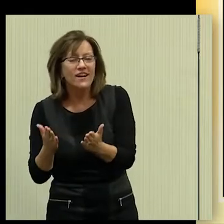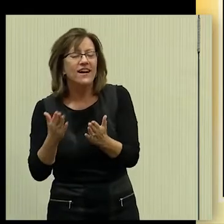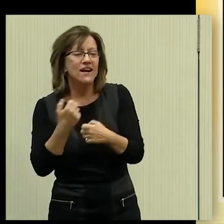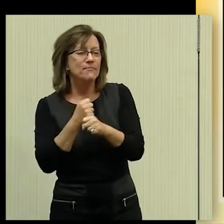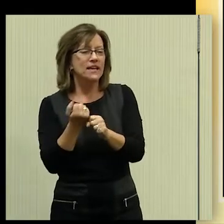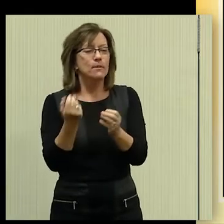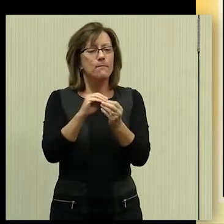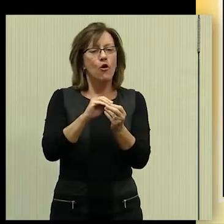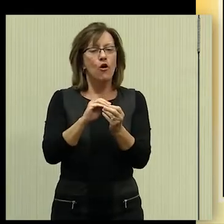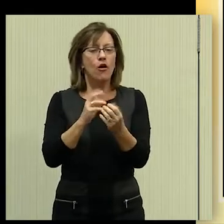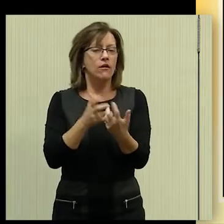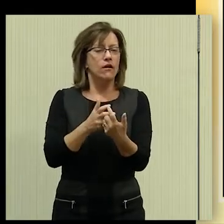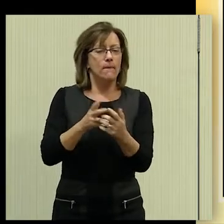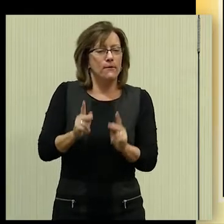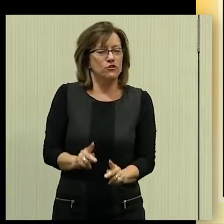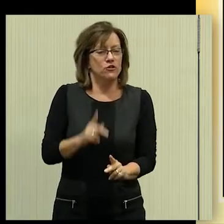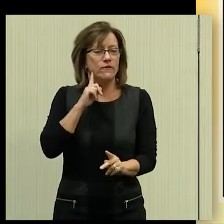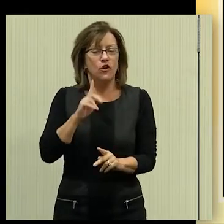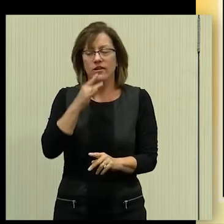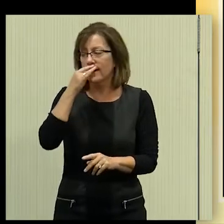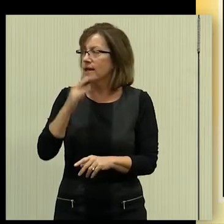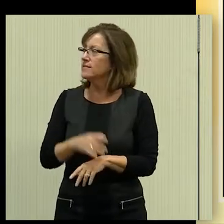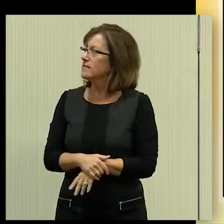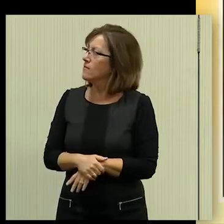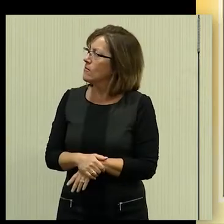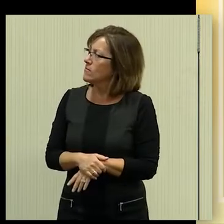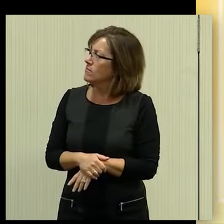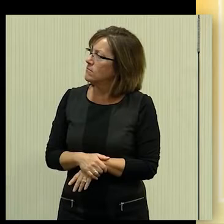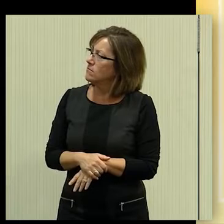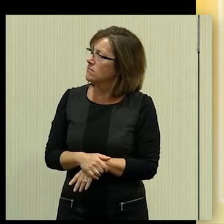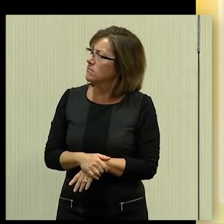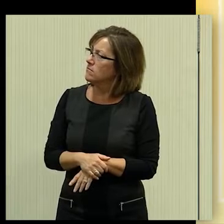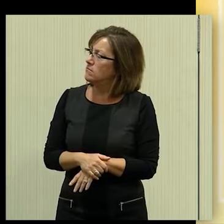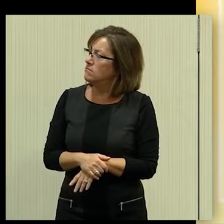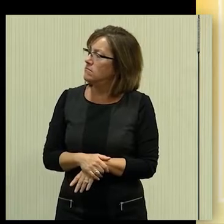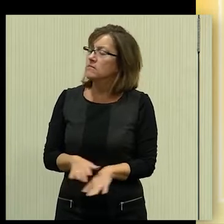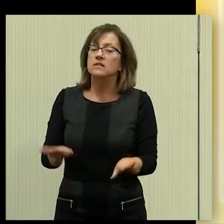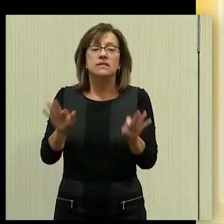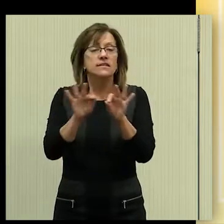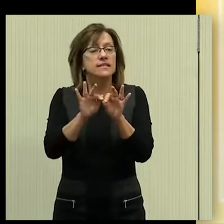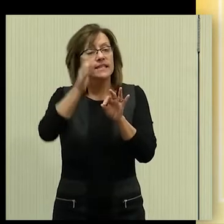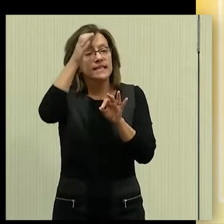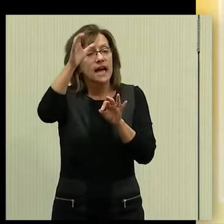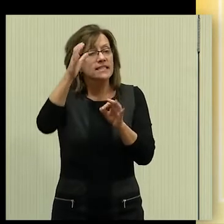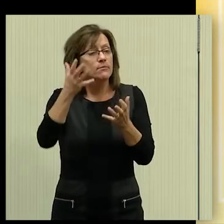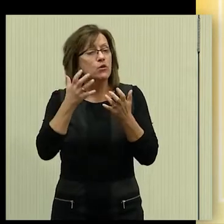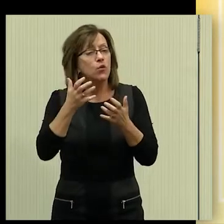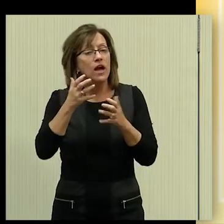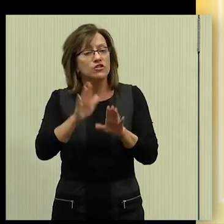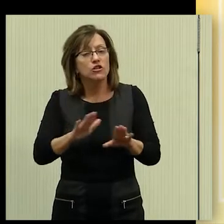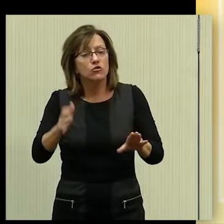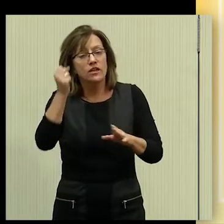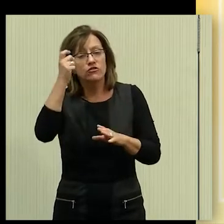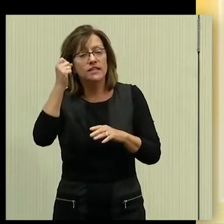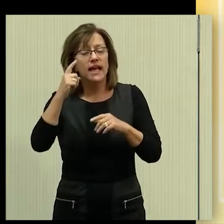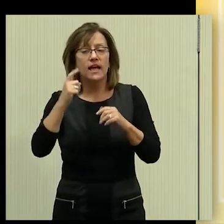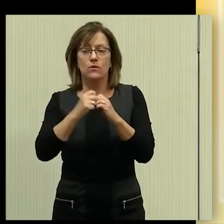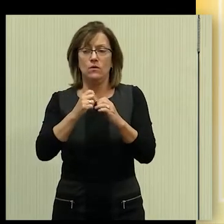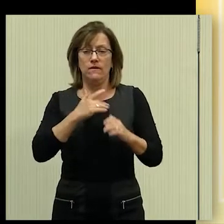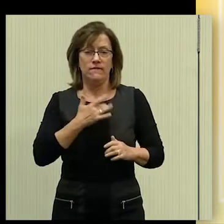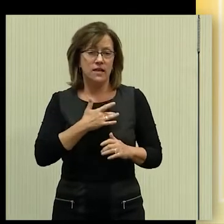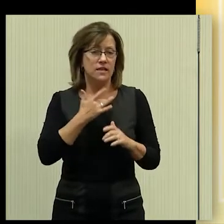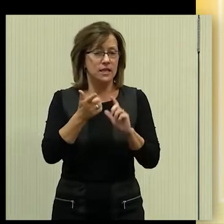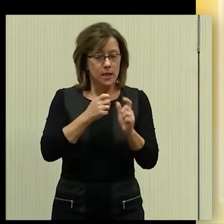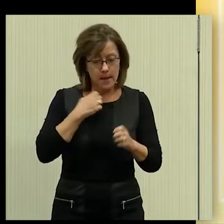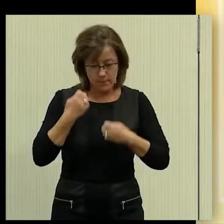more personal then for the kids. Key concepts we want children to understand about feelings and emotions is that feelings